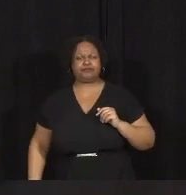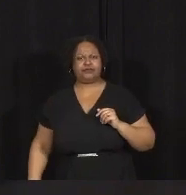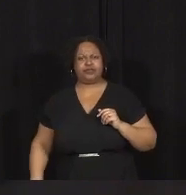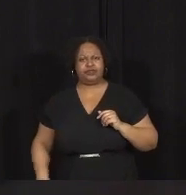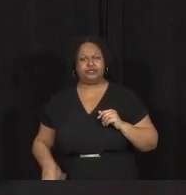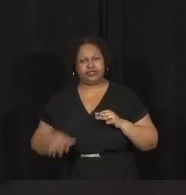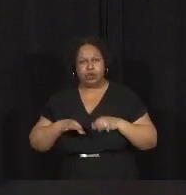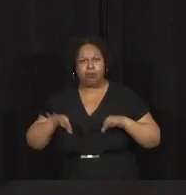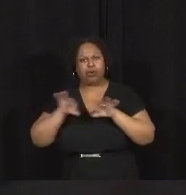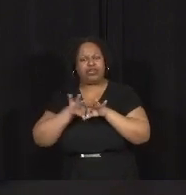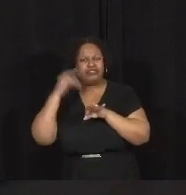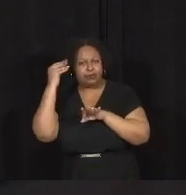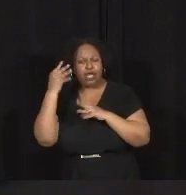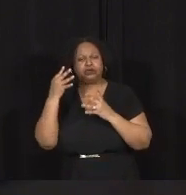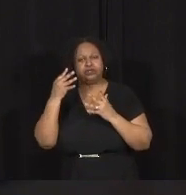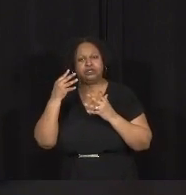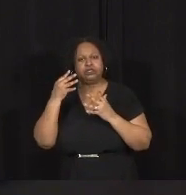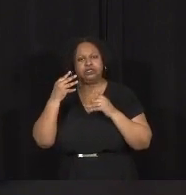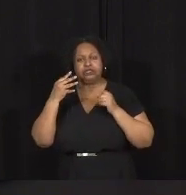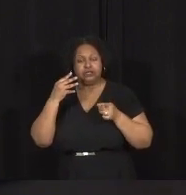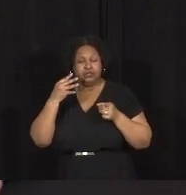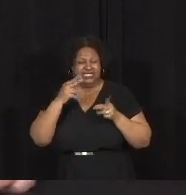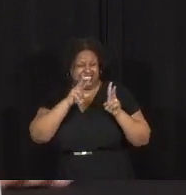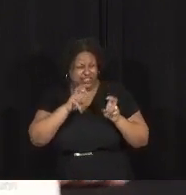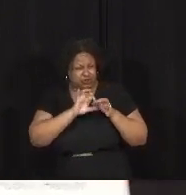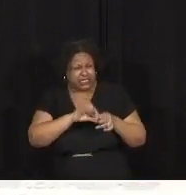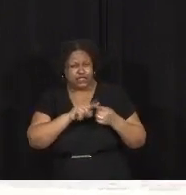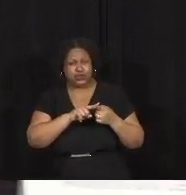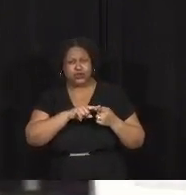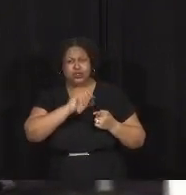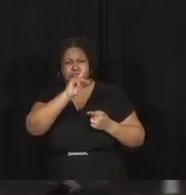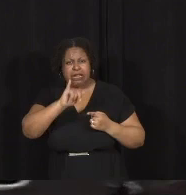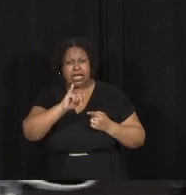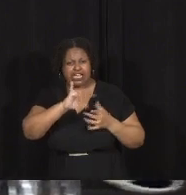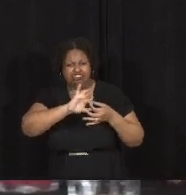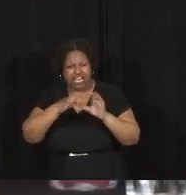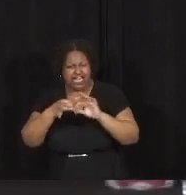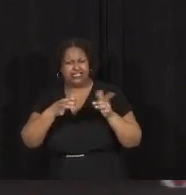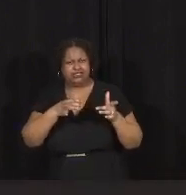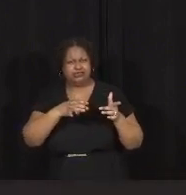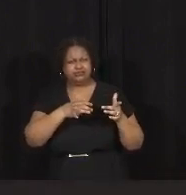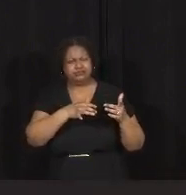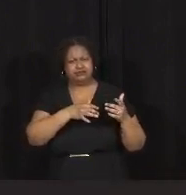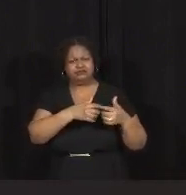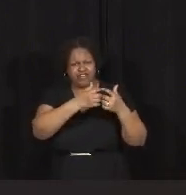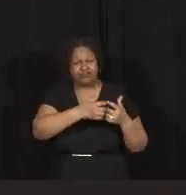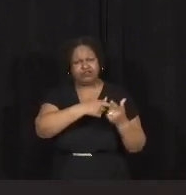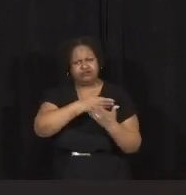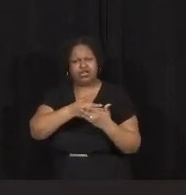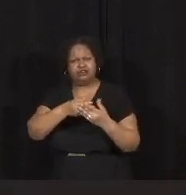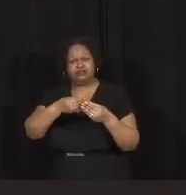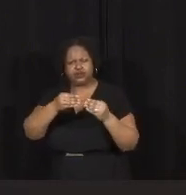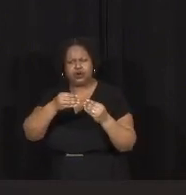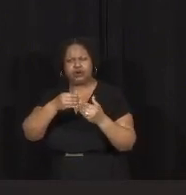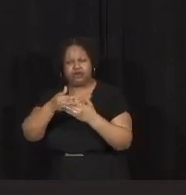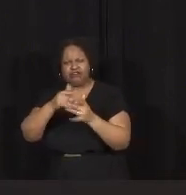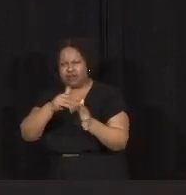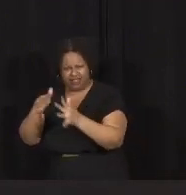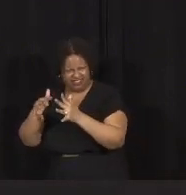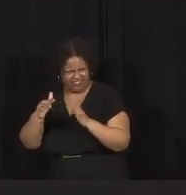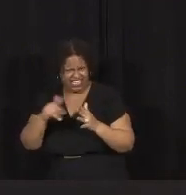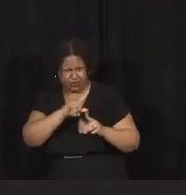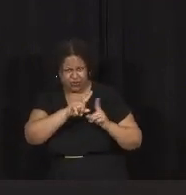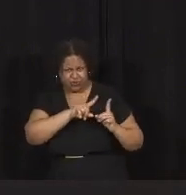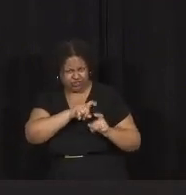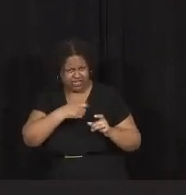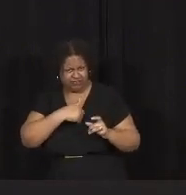you would want to add. Thank you, Peter. I think I would just add that PPE and supply chain,